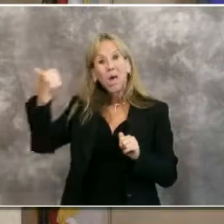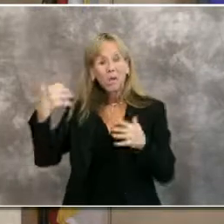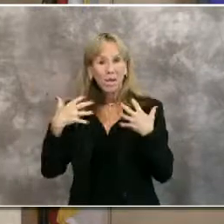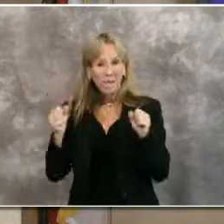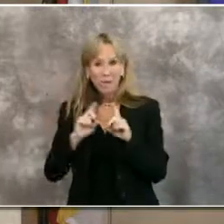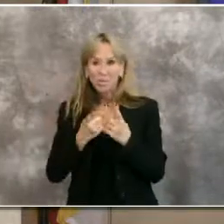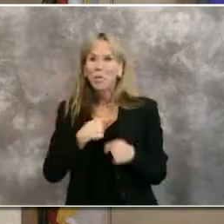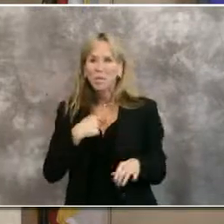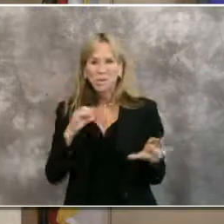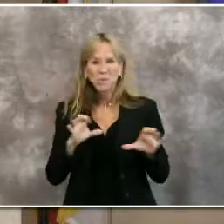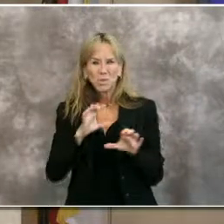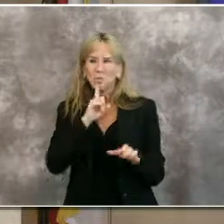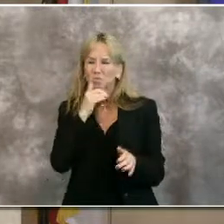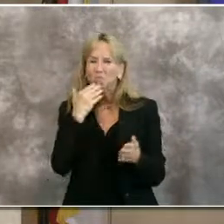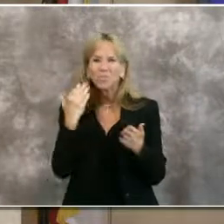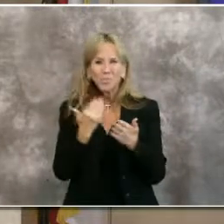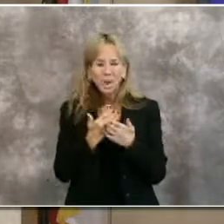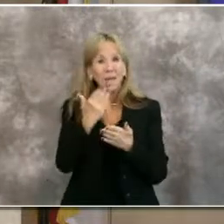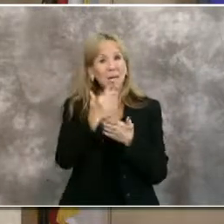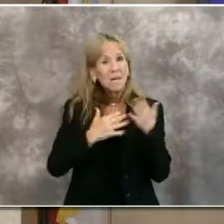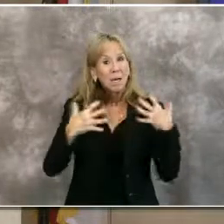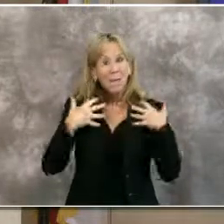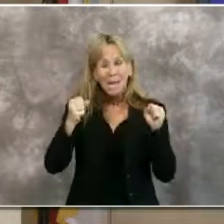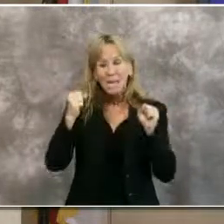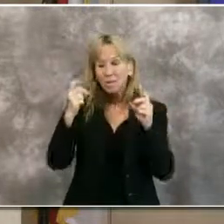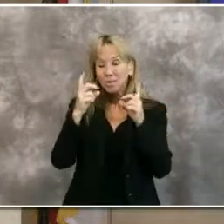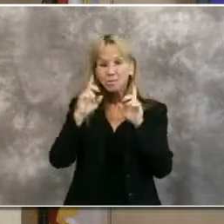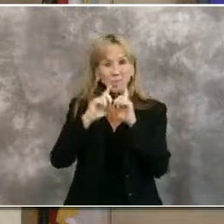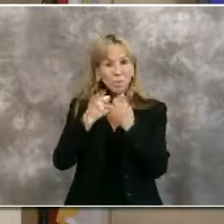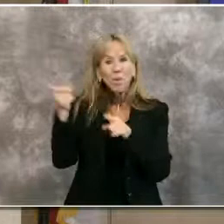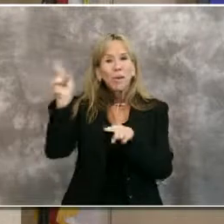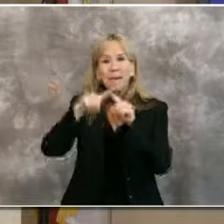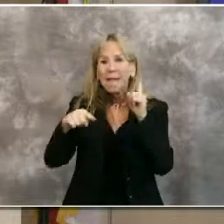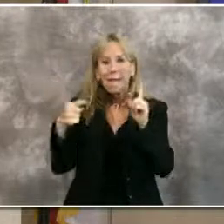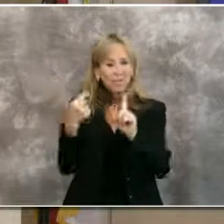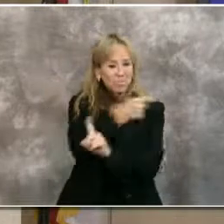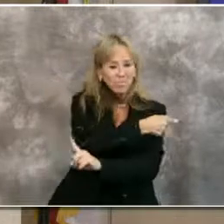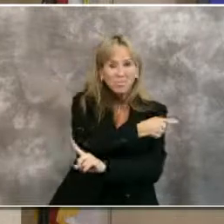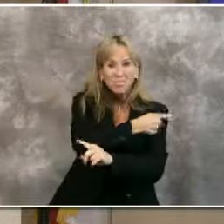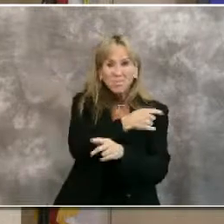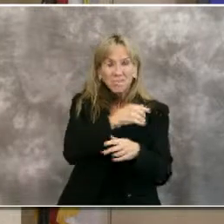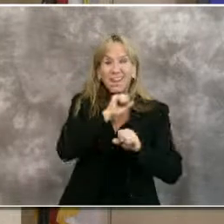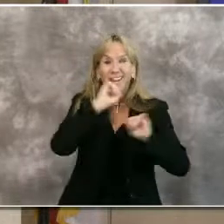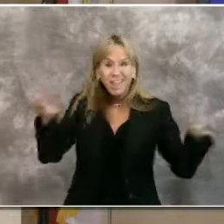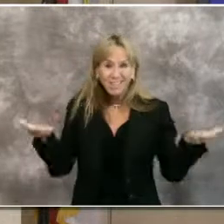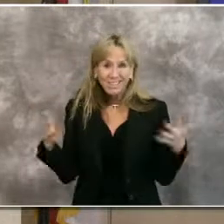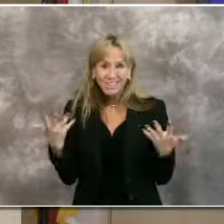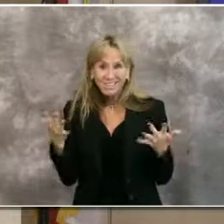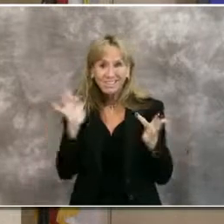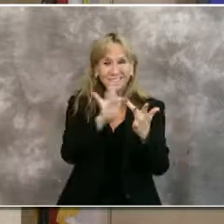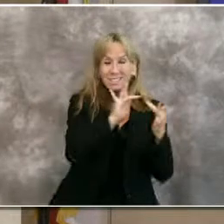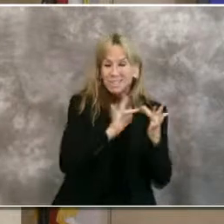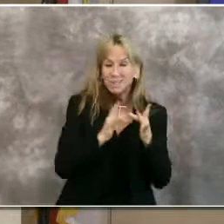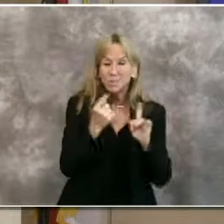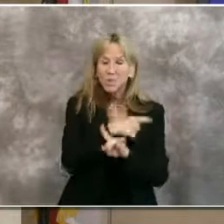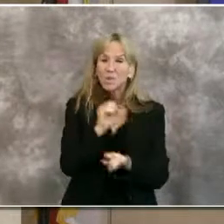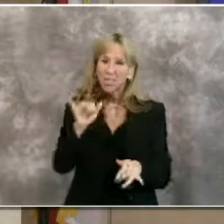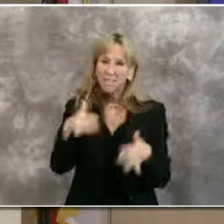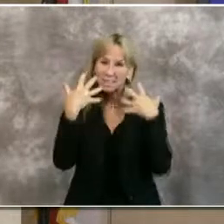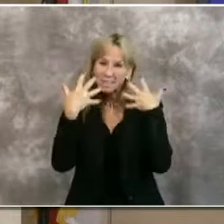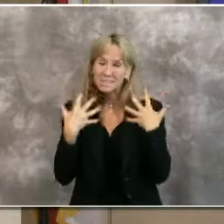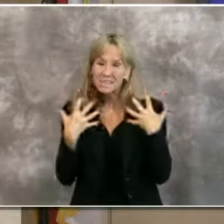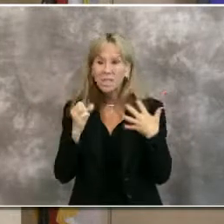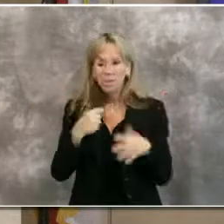think we do very well. There are some health departments that aren't able to contact trace at all, it's really unfortunate. So I really